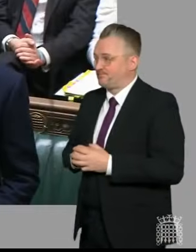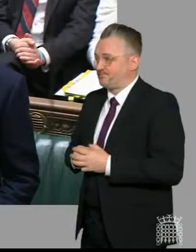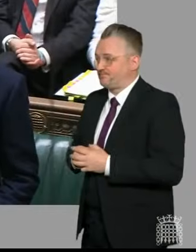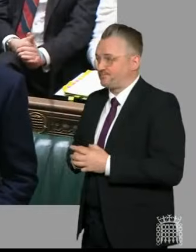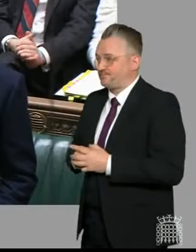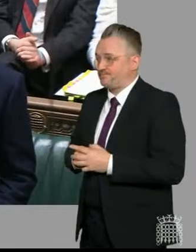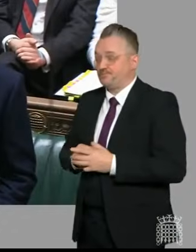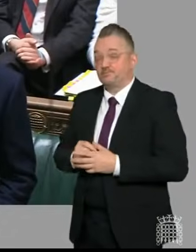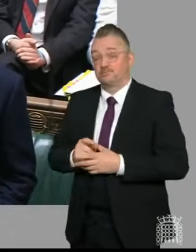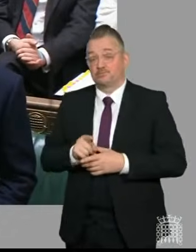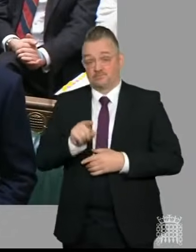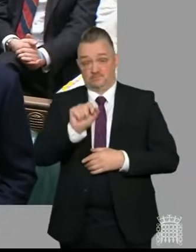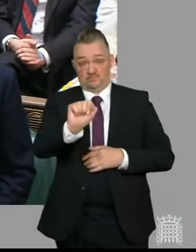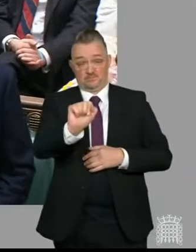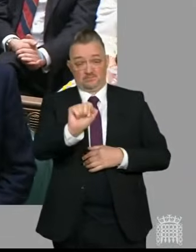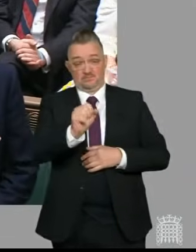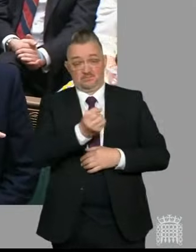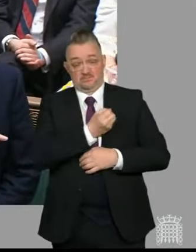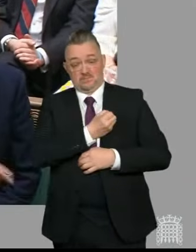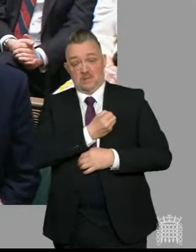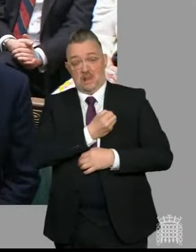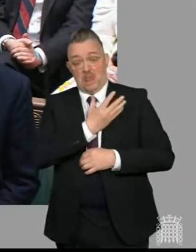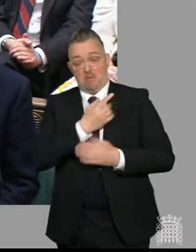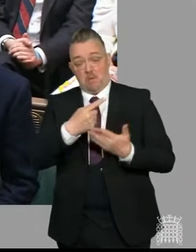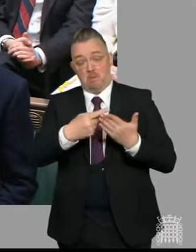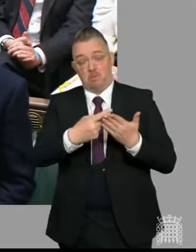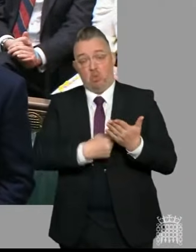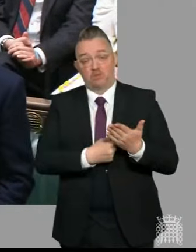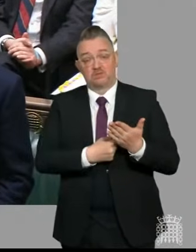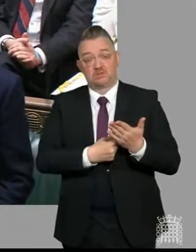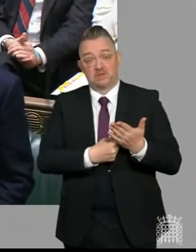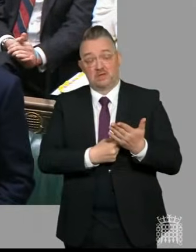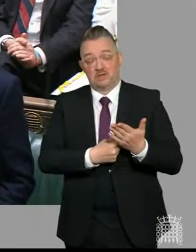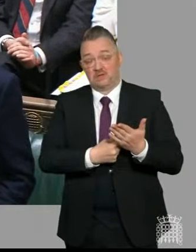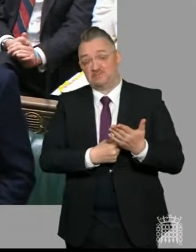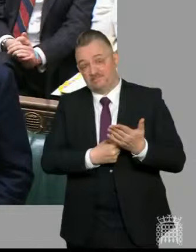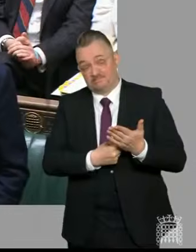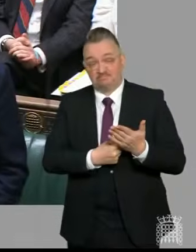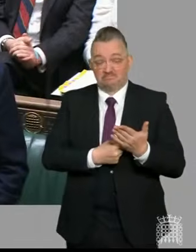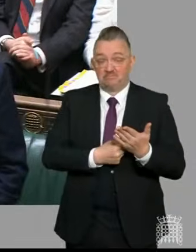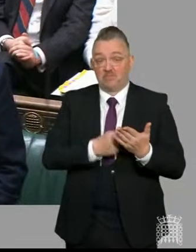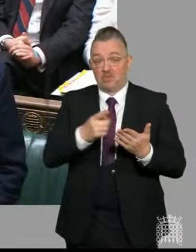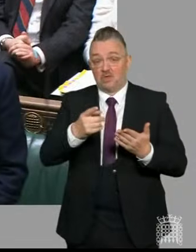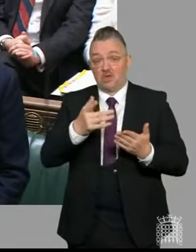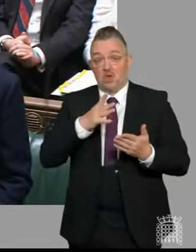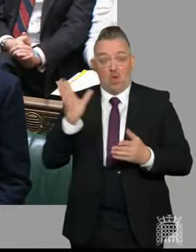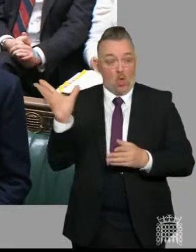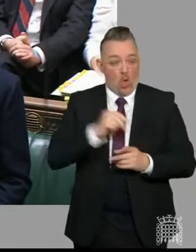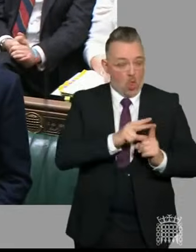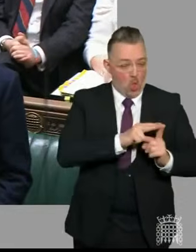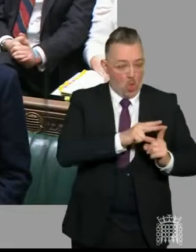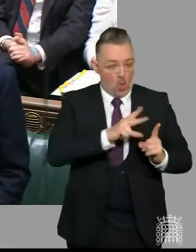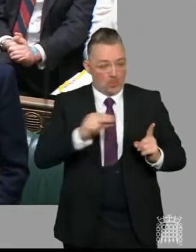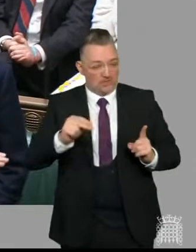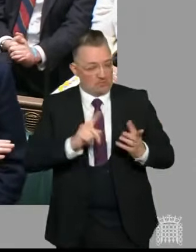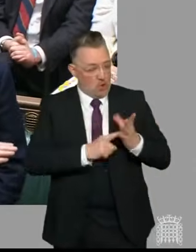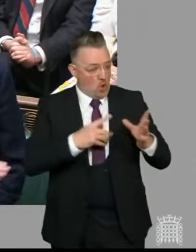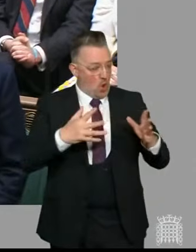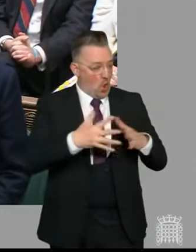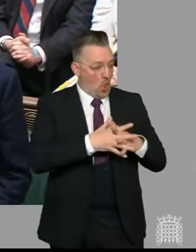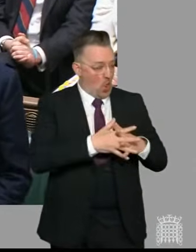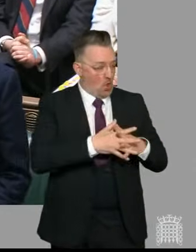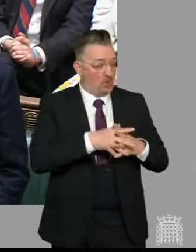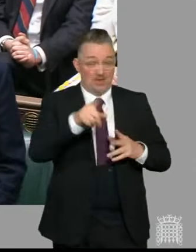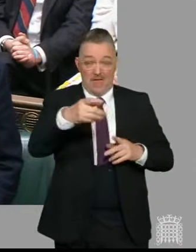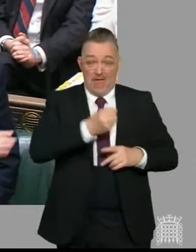to repeal every single Conservative trade union law in the first 100 days would